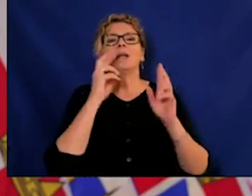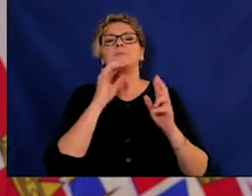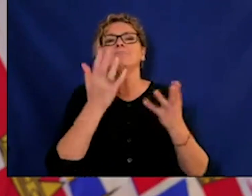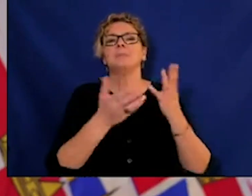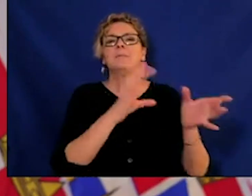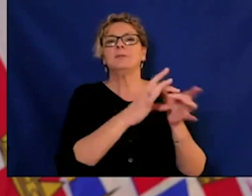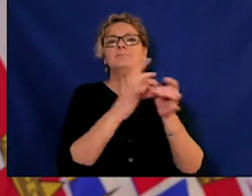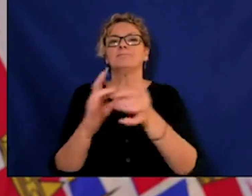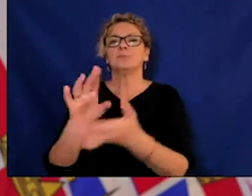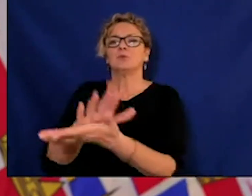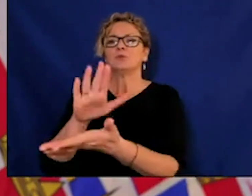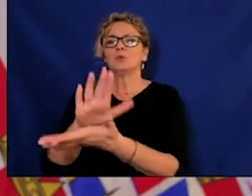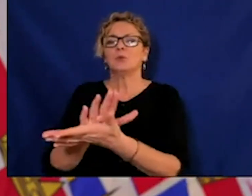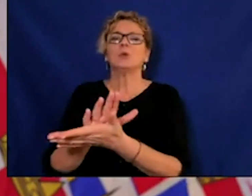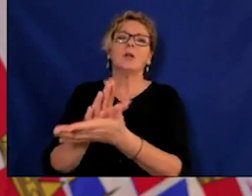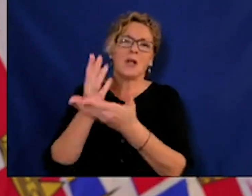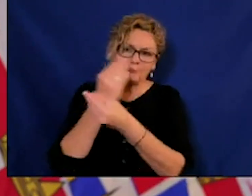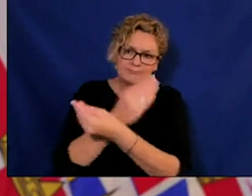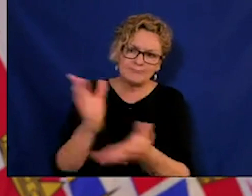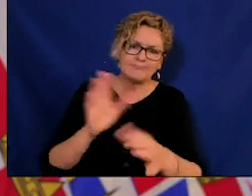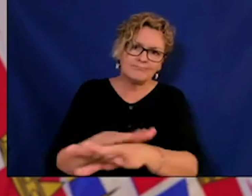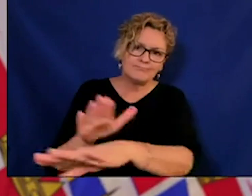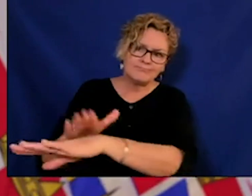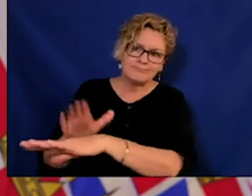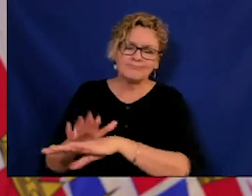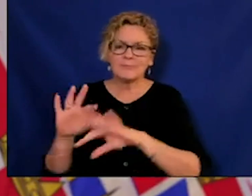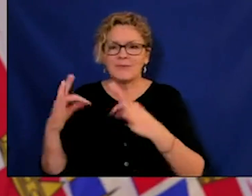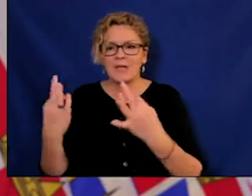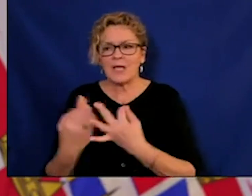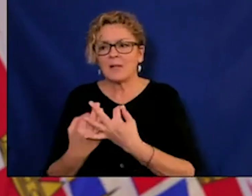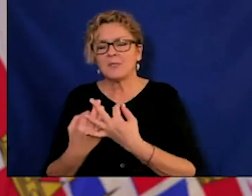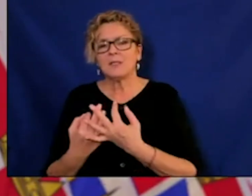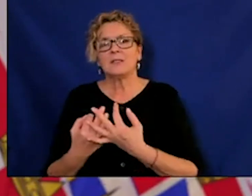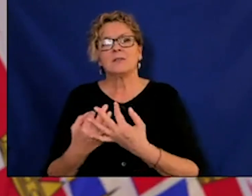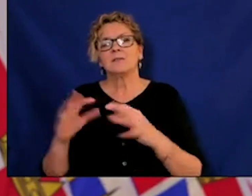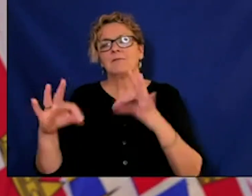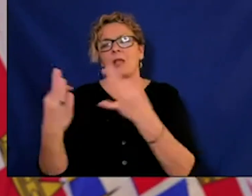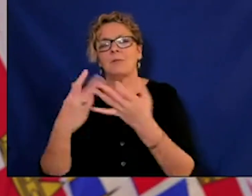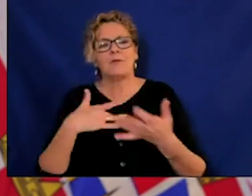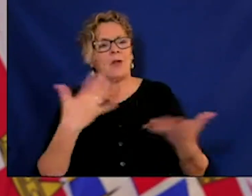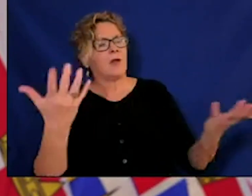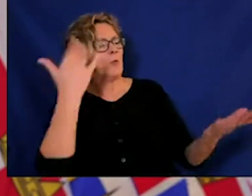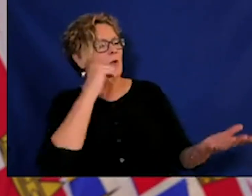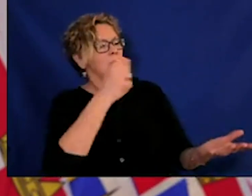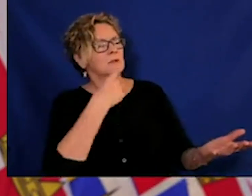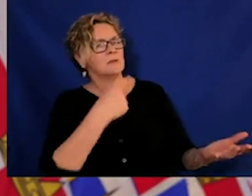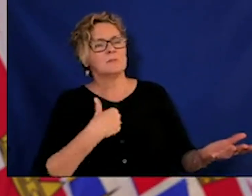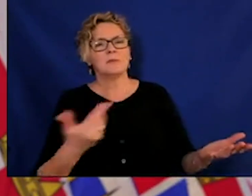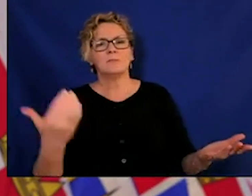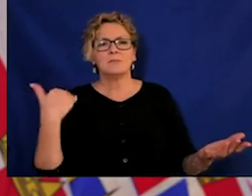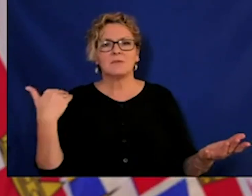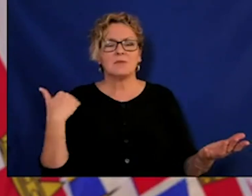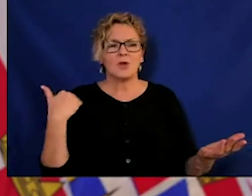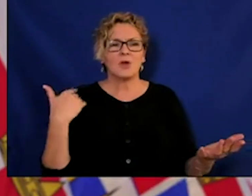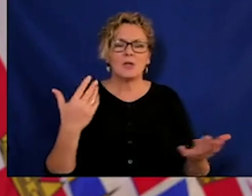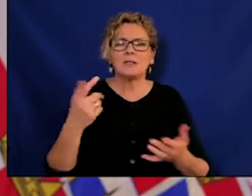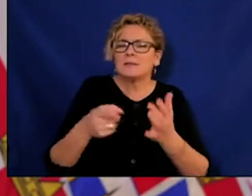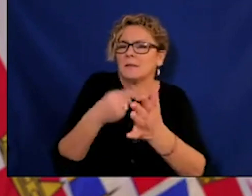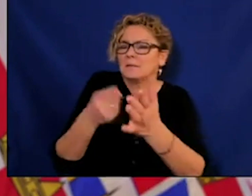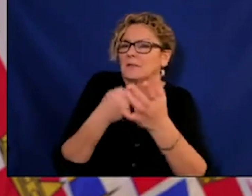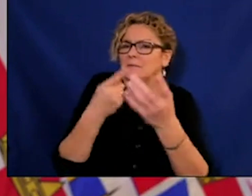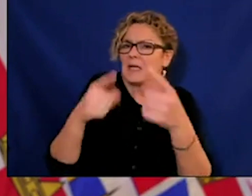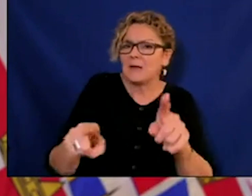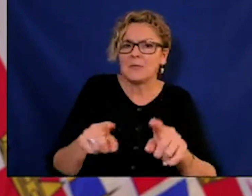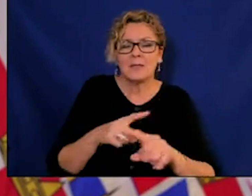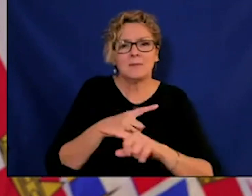now because we give people text messages and they may get their own results and share them with people